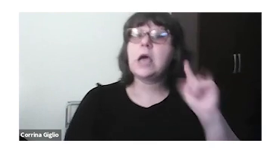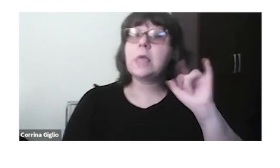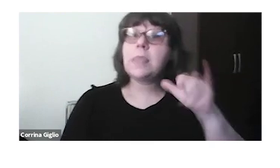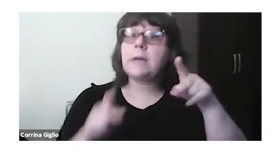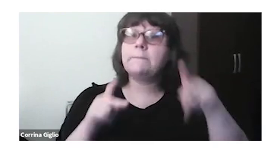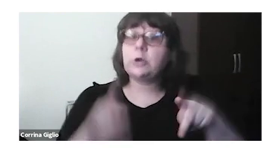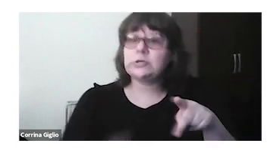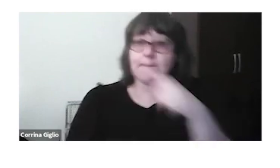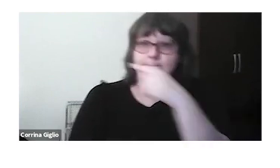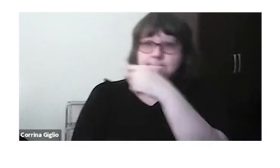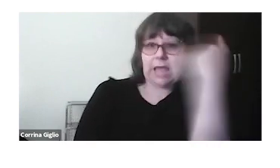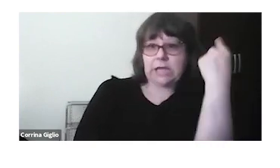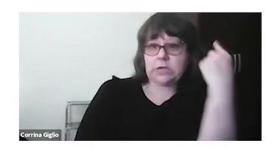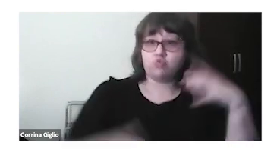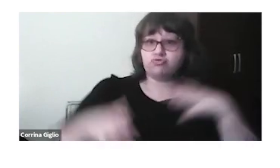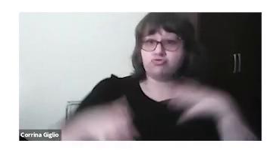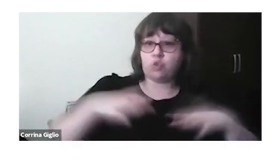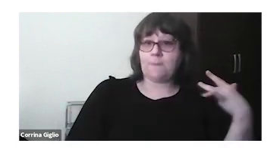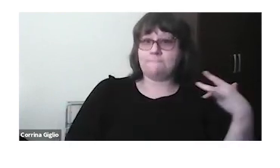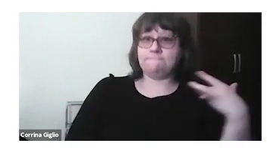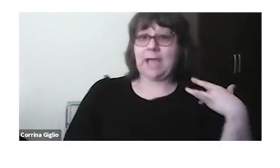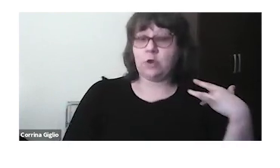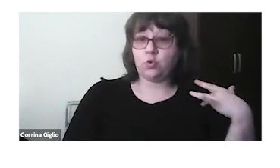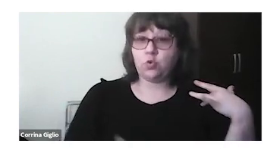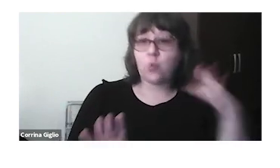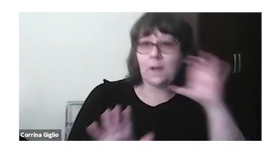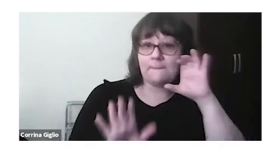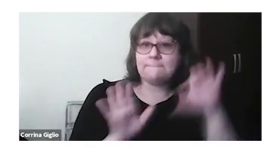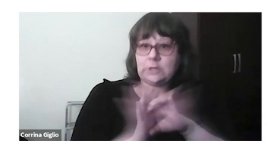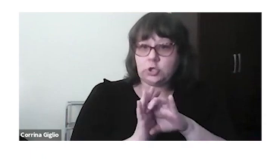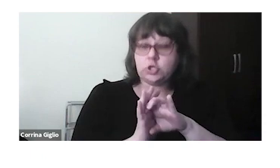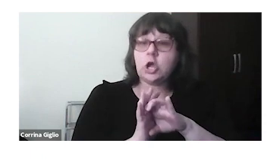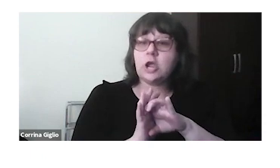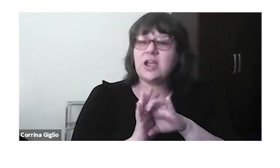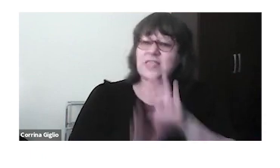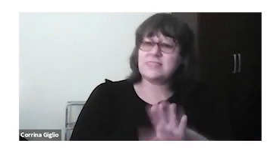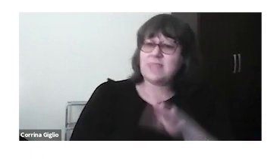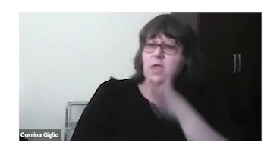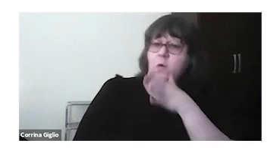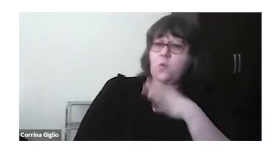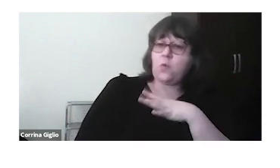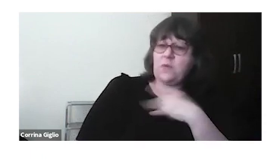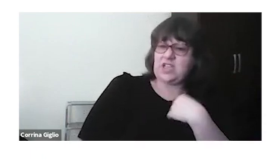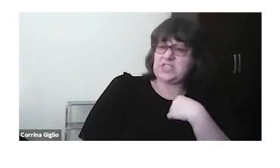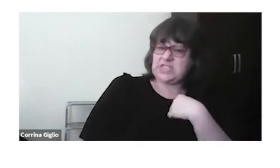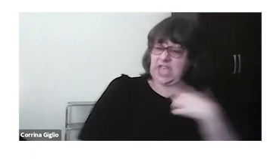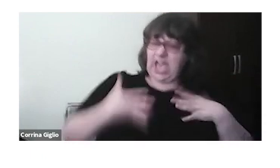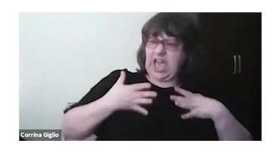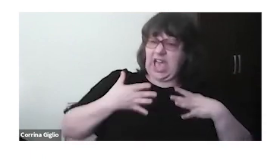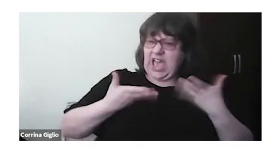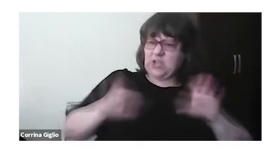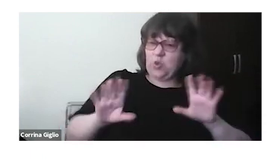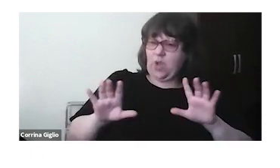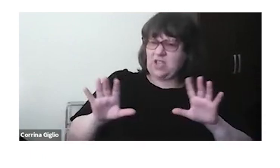styled like the image on the left. And she was very vocal, like, I'm not wearing it, that's